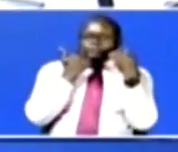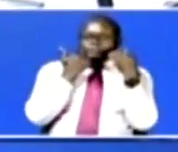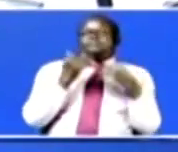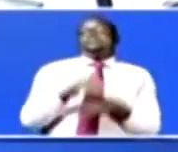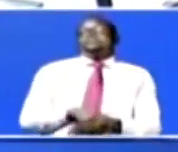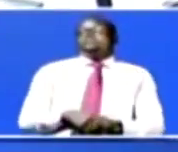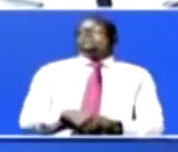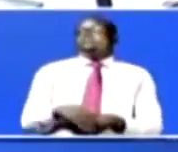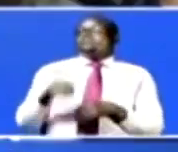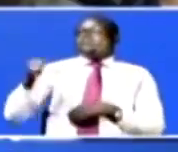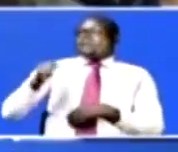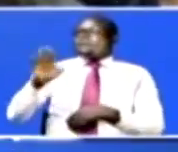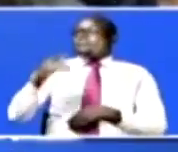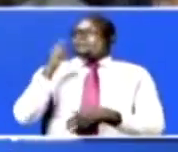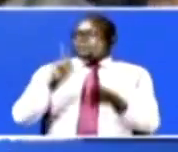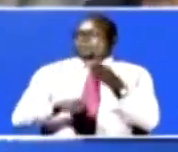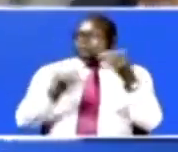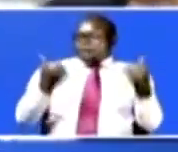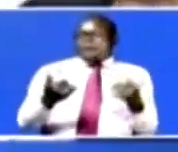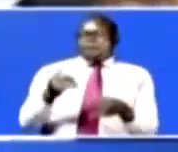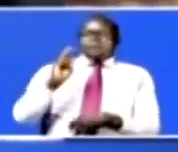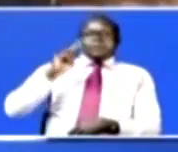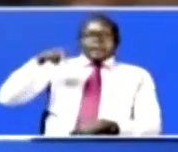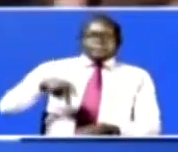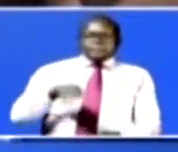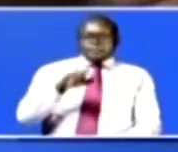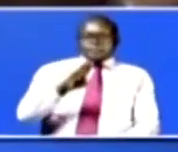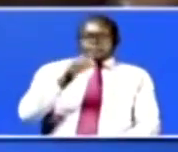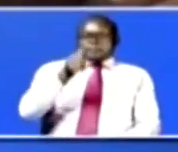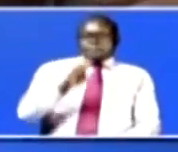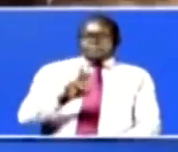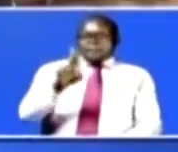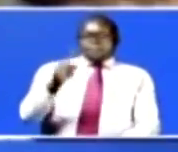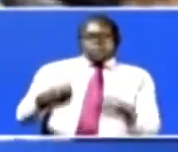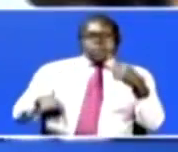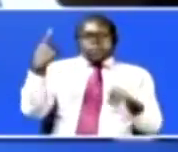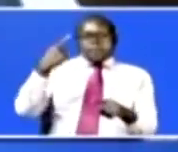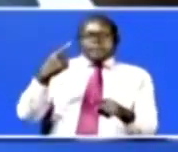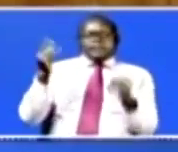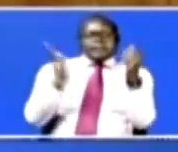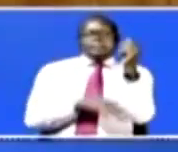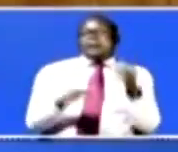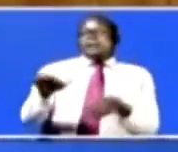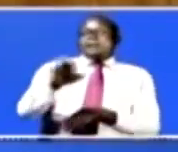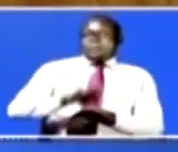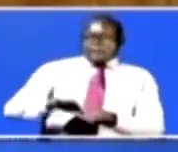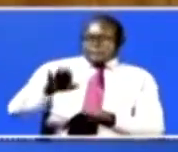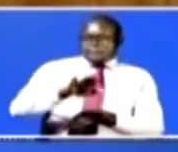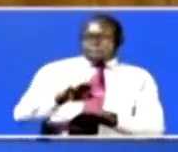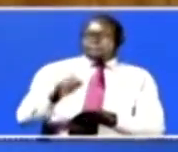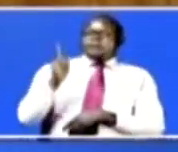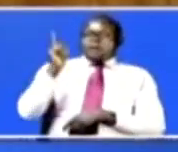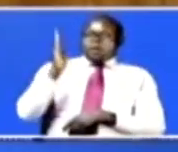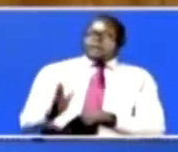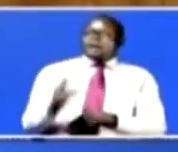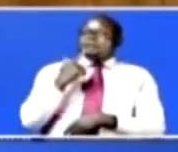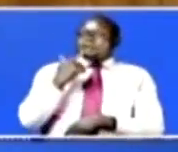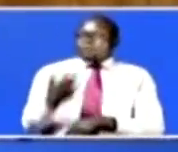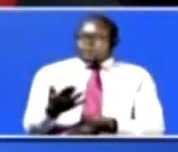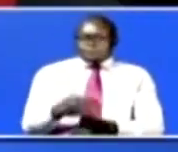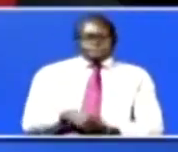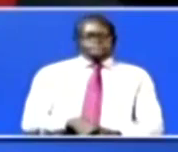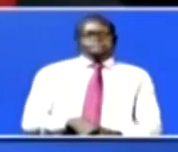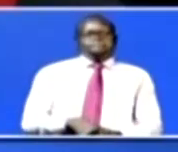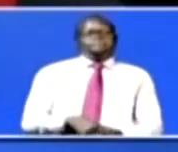Murithi unashikilia kuwa mbunge wa sasa Babu Owino alipata ushindi kwa mazingira tata, mawakili wake Murithi wakikariri